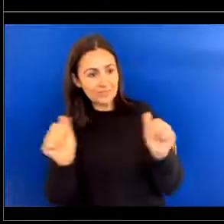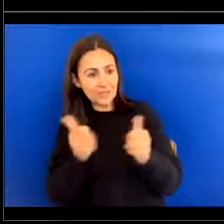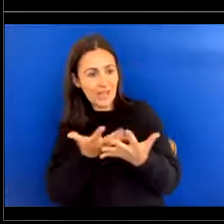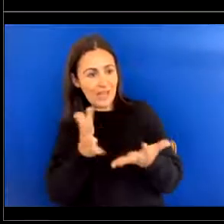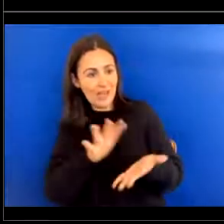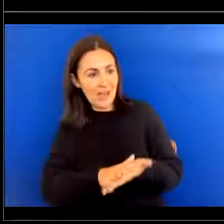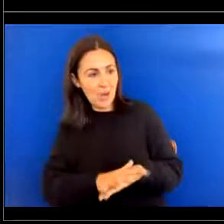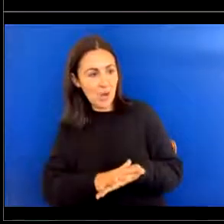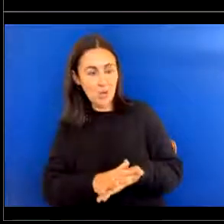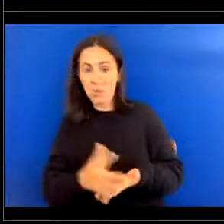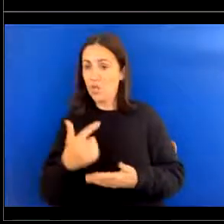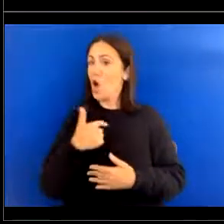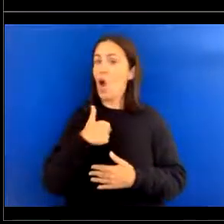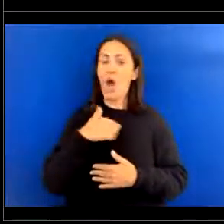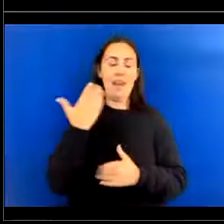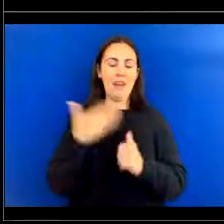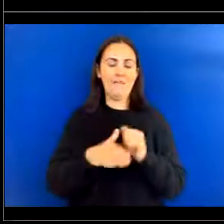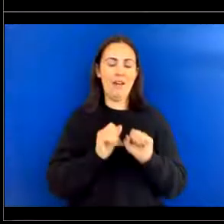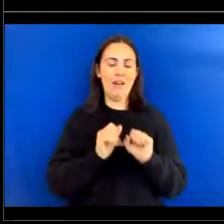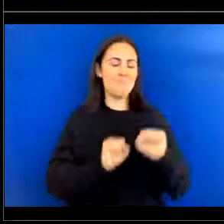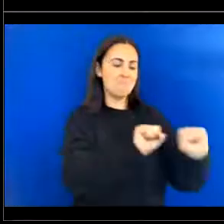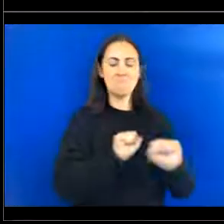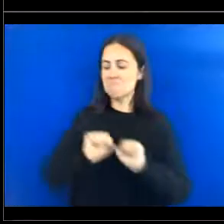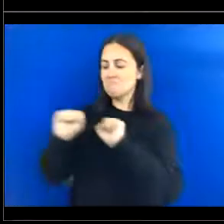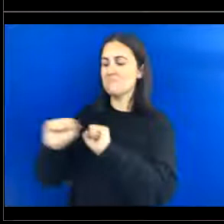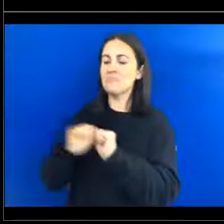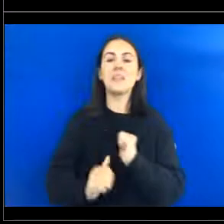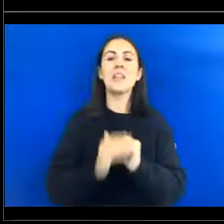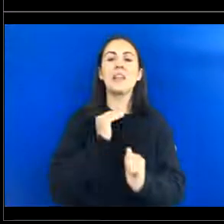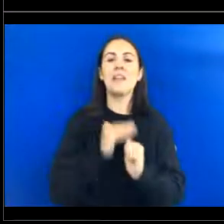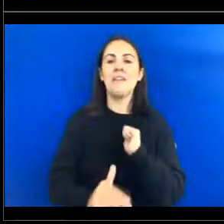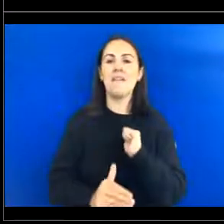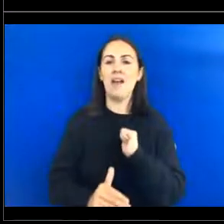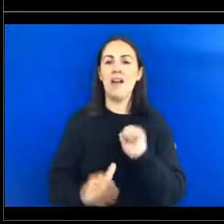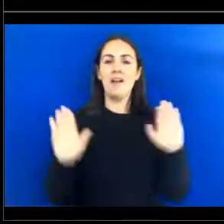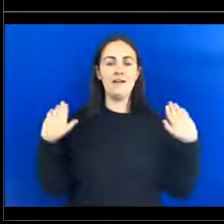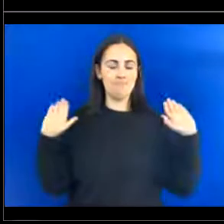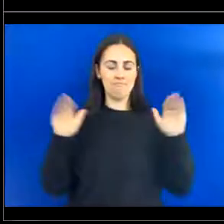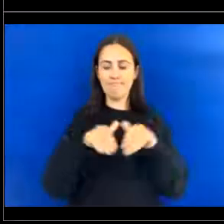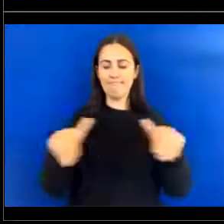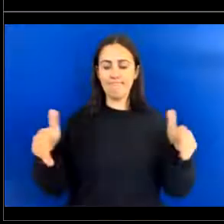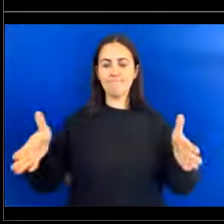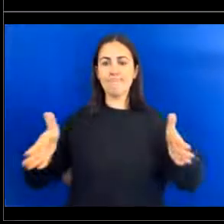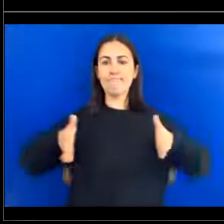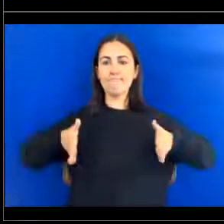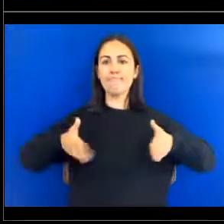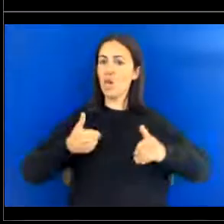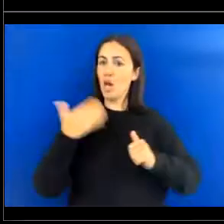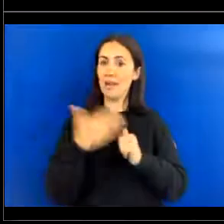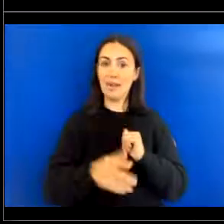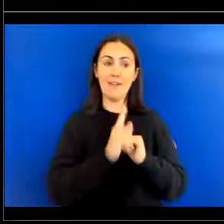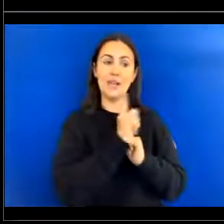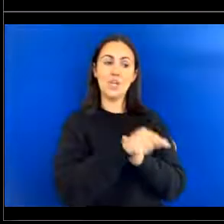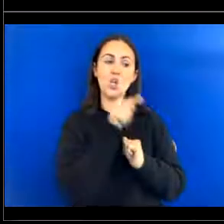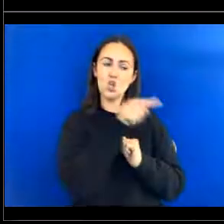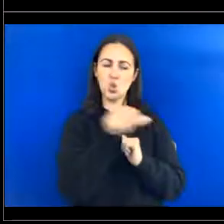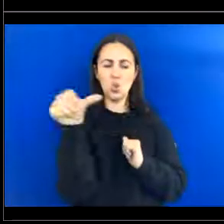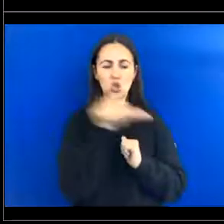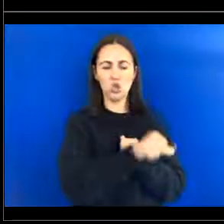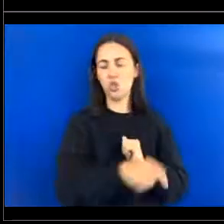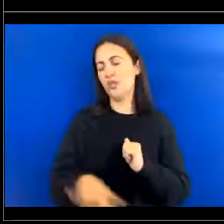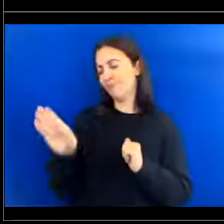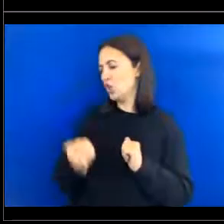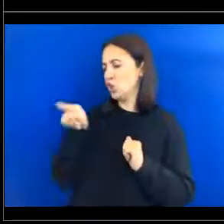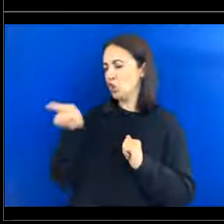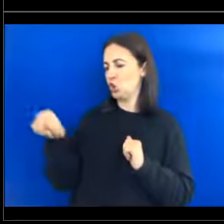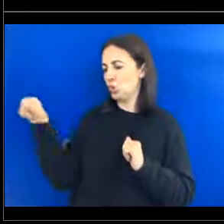completely impartial and neutral. I'm not taking sides in the dispute. And I'm not telling people what to do. Any outcomes,